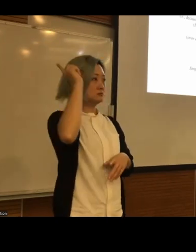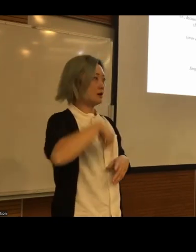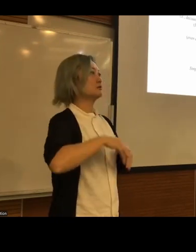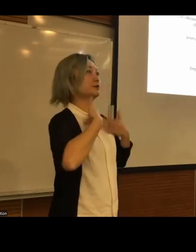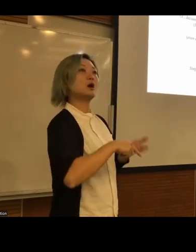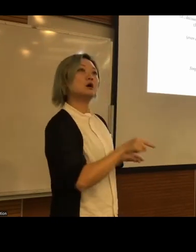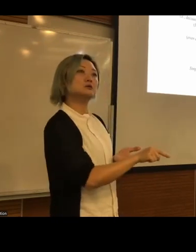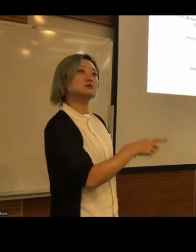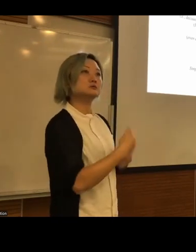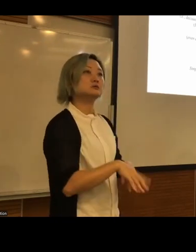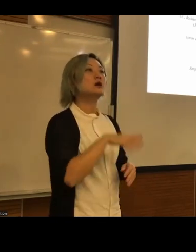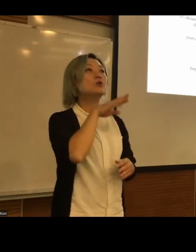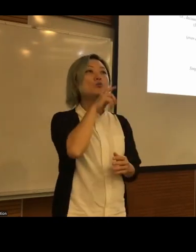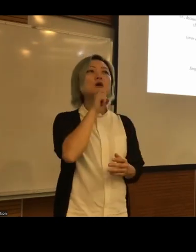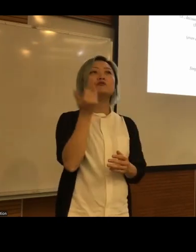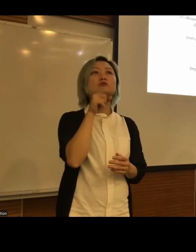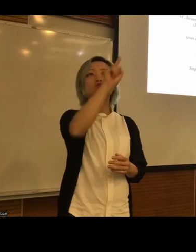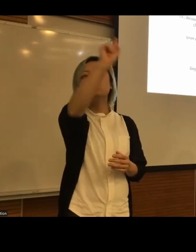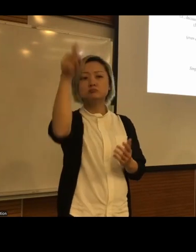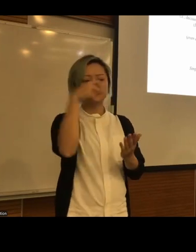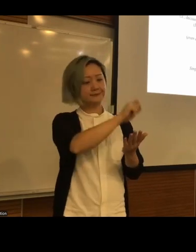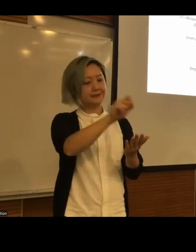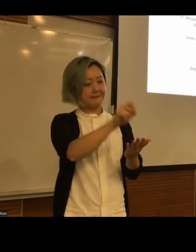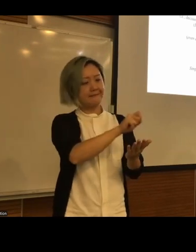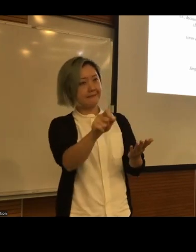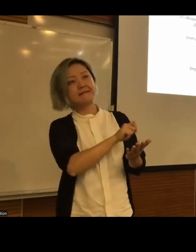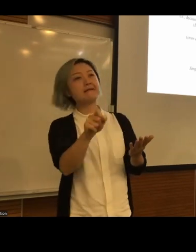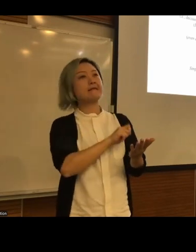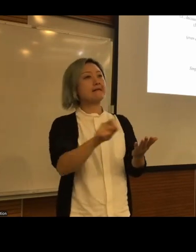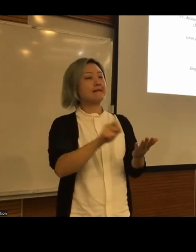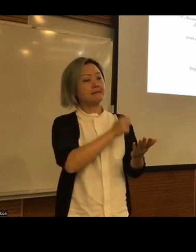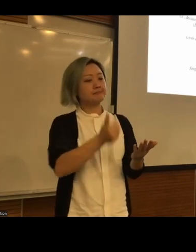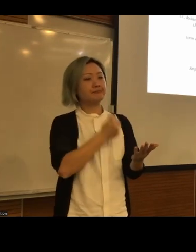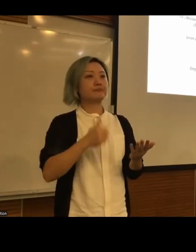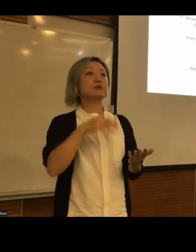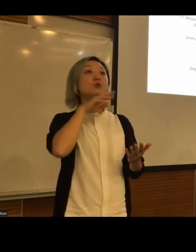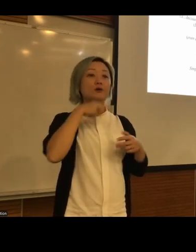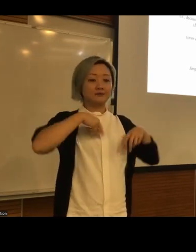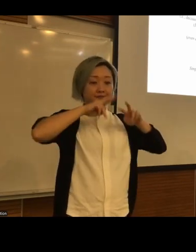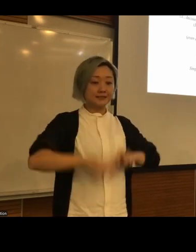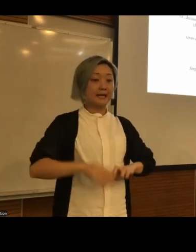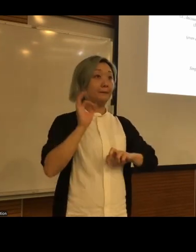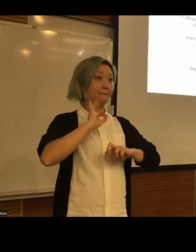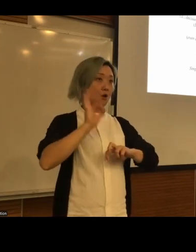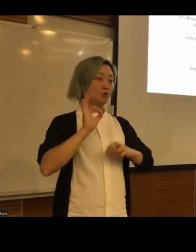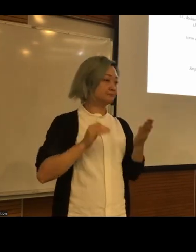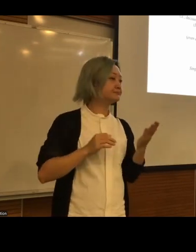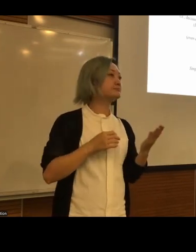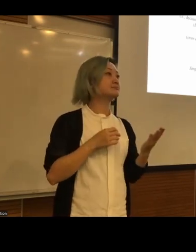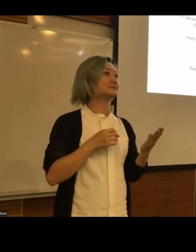they haven't done any analysis. So even though they have all the words on paper or something that corresponds to words, they